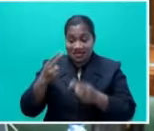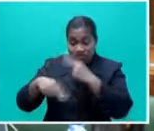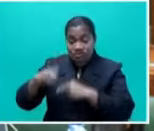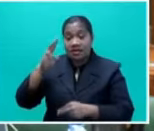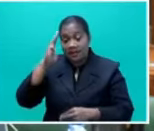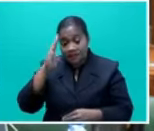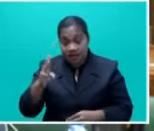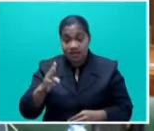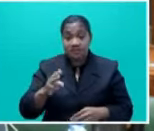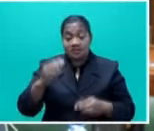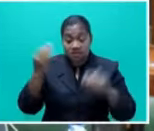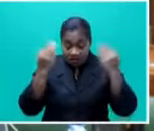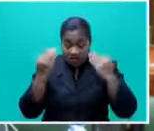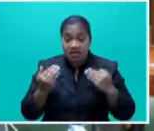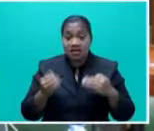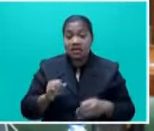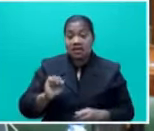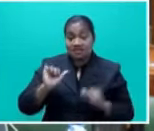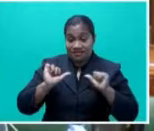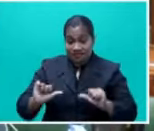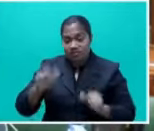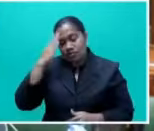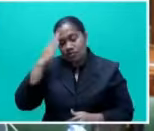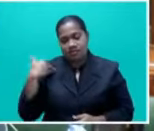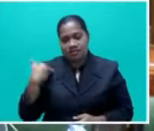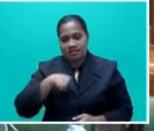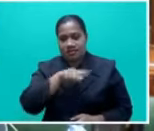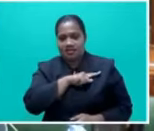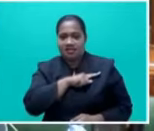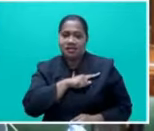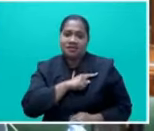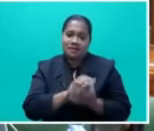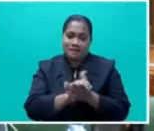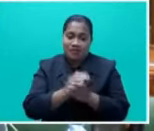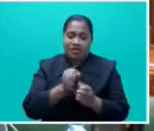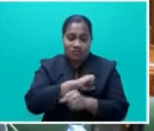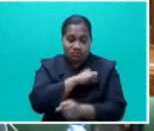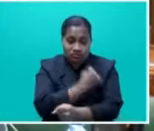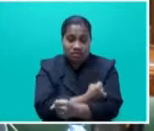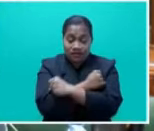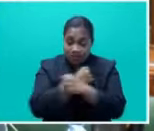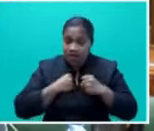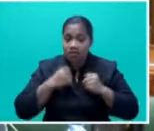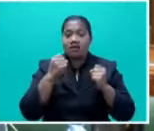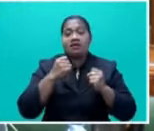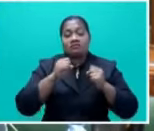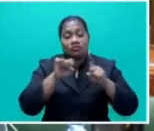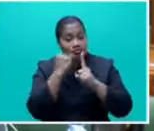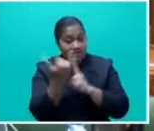is reminding us that he sees the preservation and the strengthening of our democratic society as his